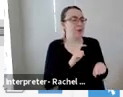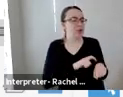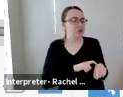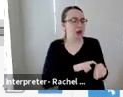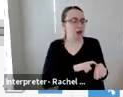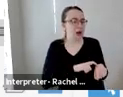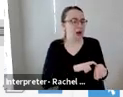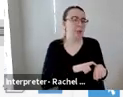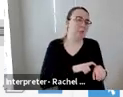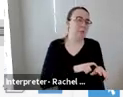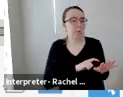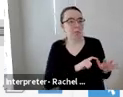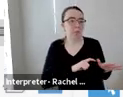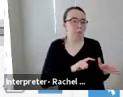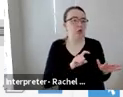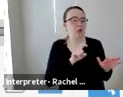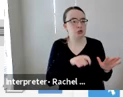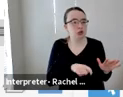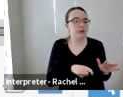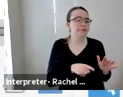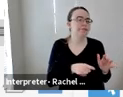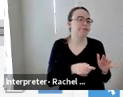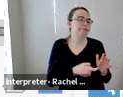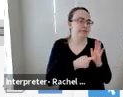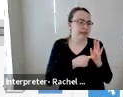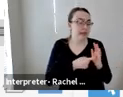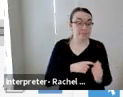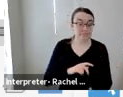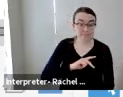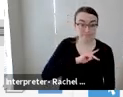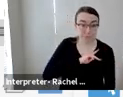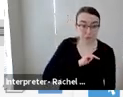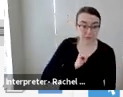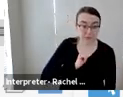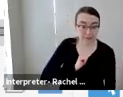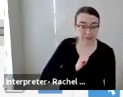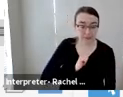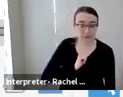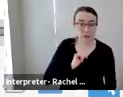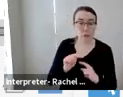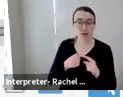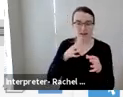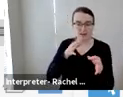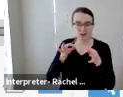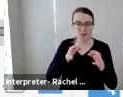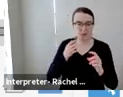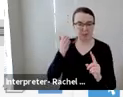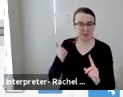or should take. I personally, for when I talk about this,